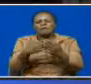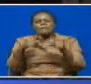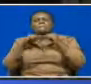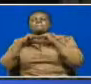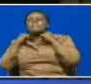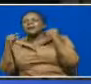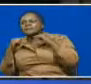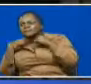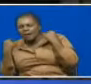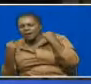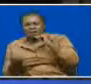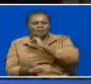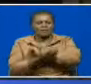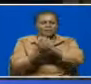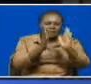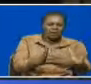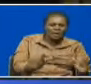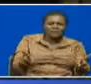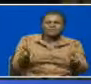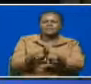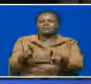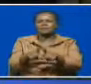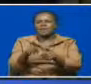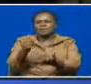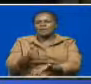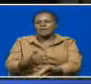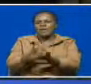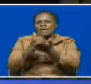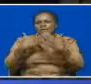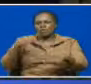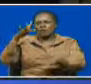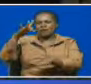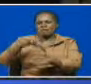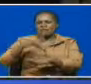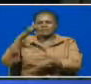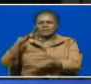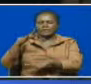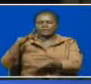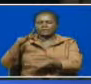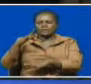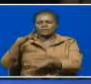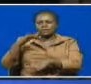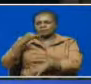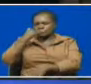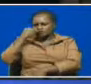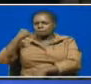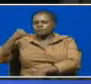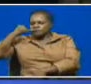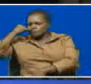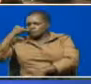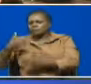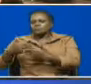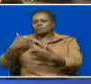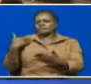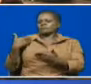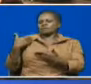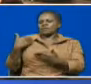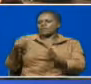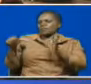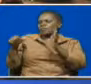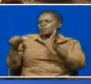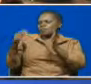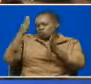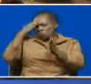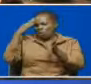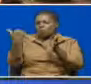pastor, he's a counselor, and equally reaches out to those who've been affected by drugs. Now, before we get to what exactly is the problem,